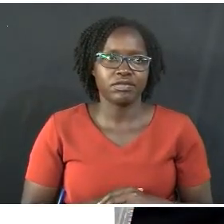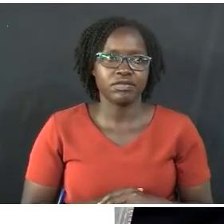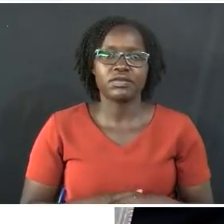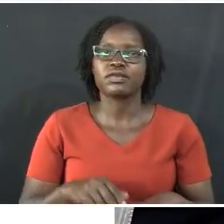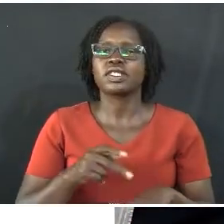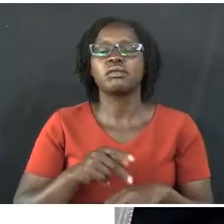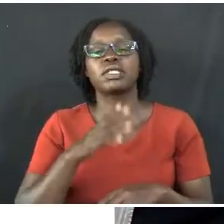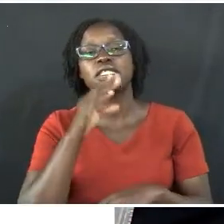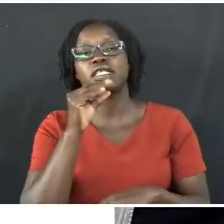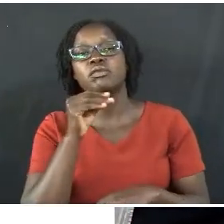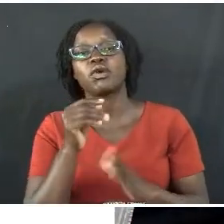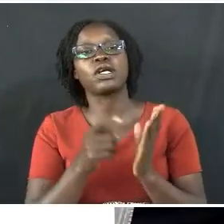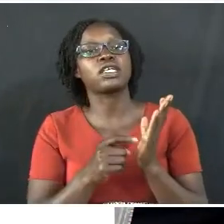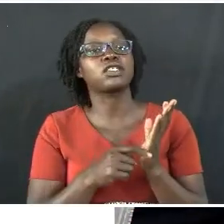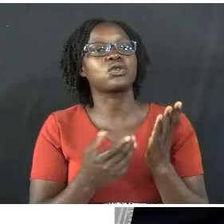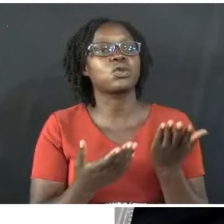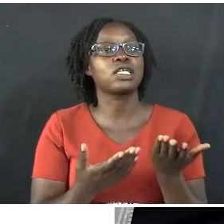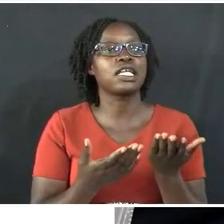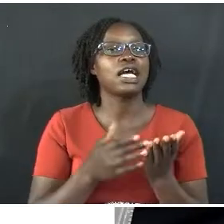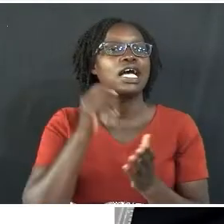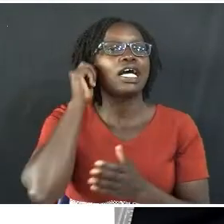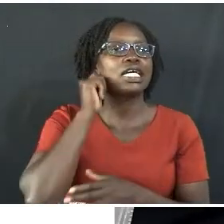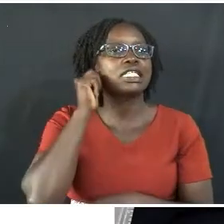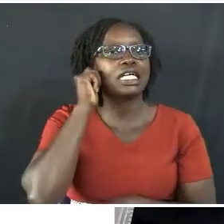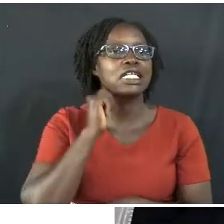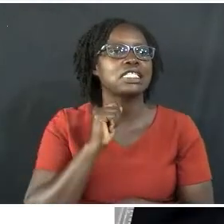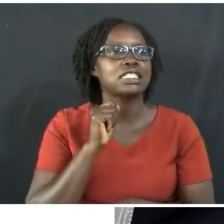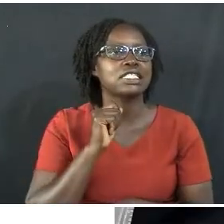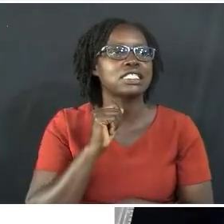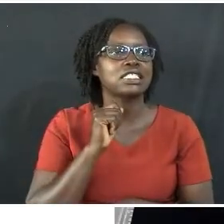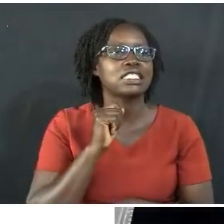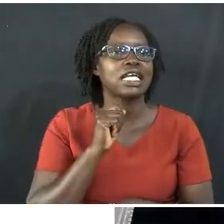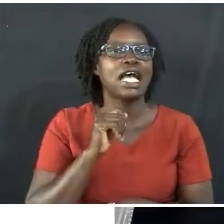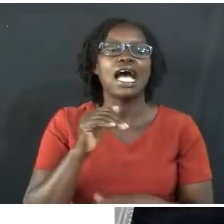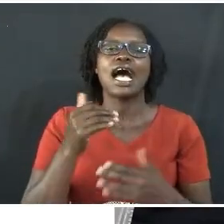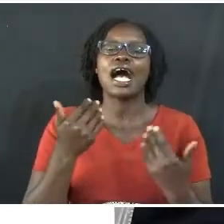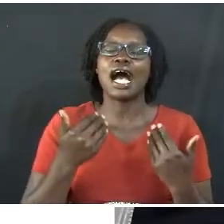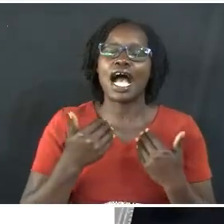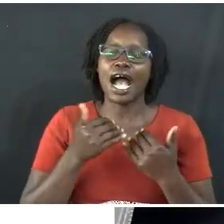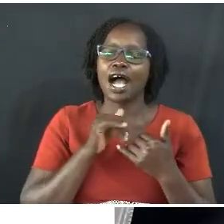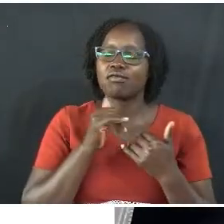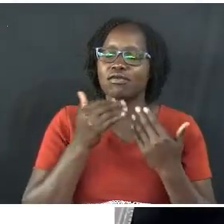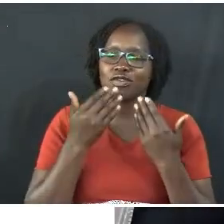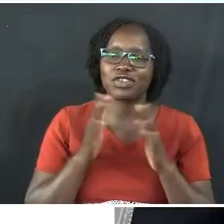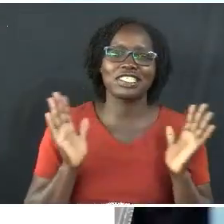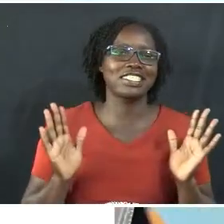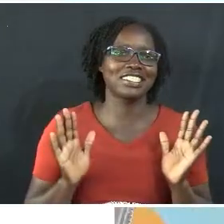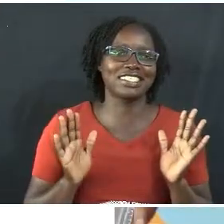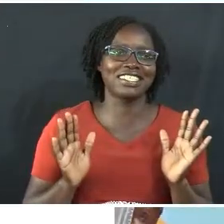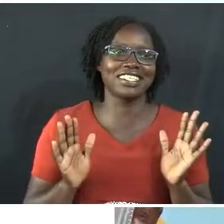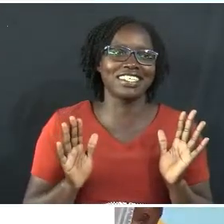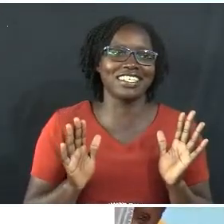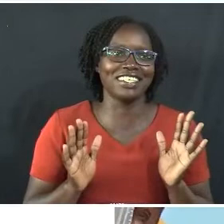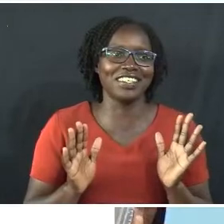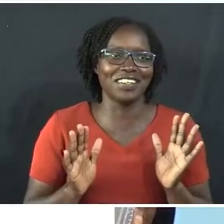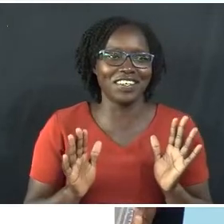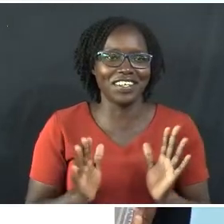Peter spoke Kiswahili and Kalenjin. Nimekwisha tugul.